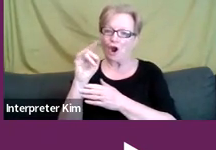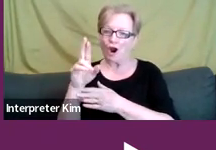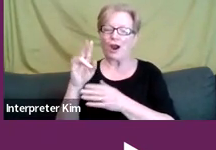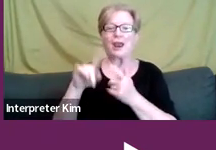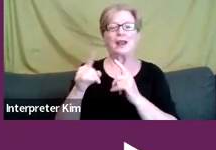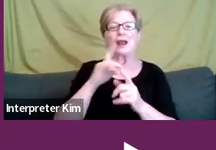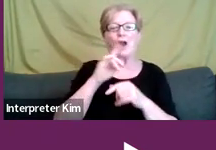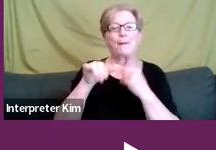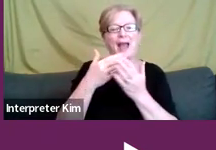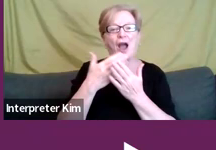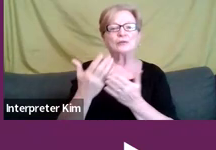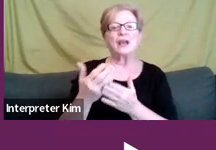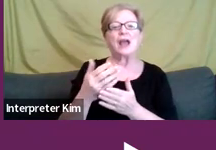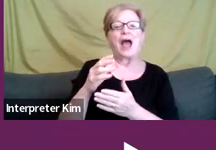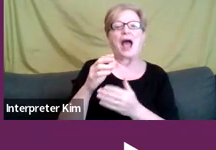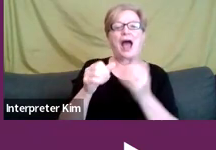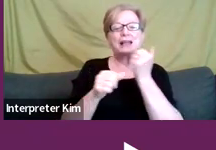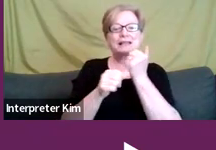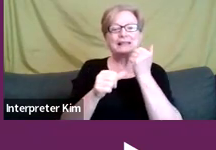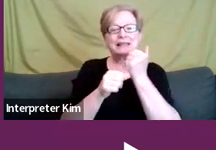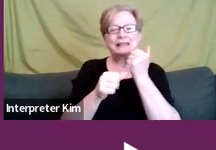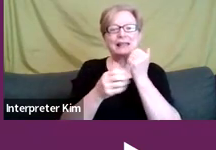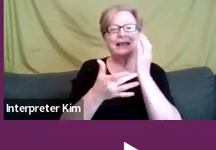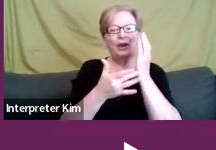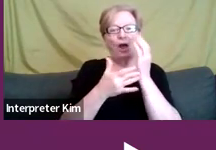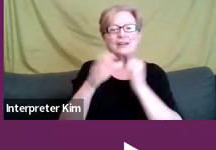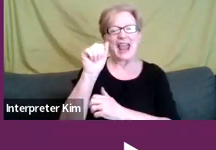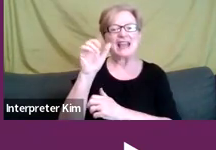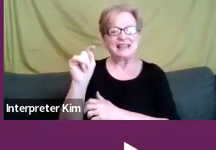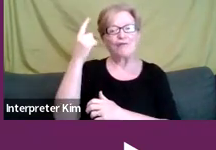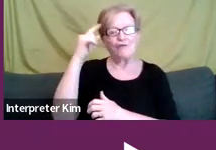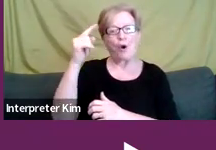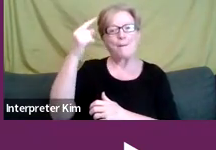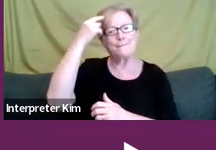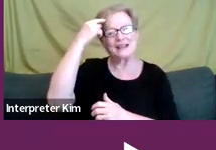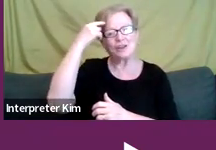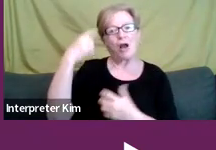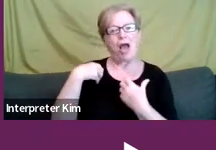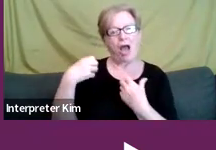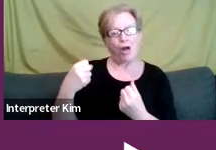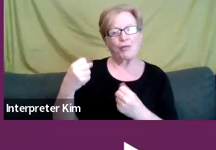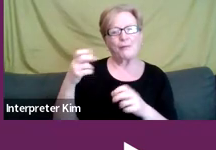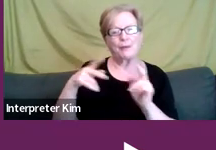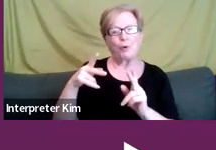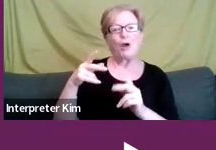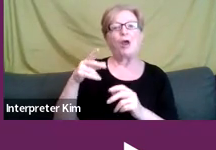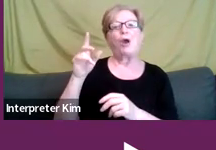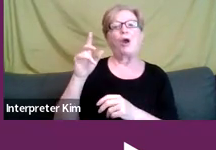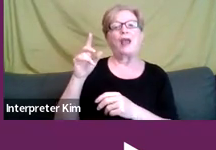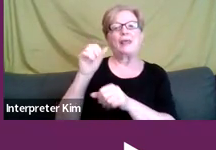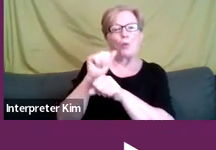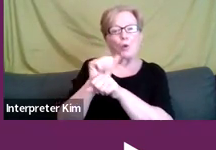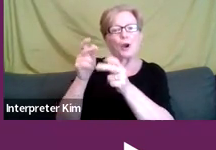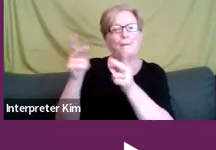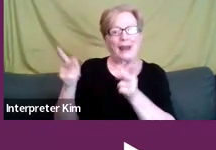mental health, assistive technology in the workplace. I have a special guest,